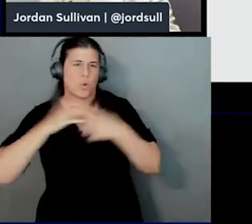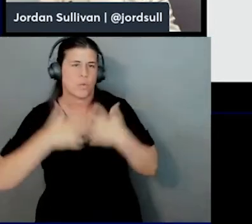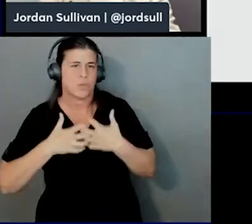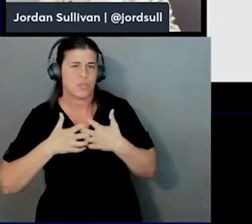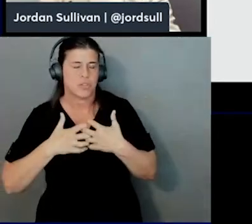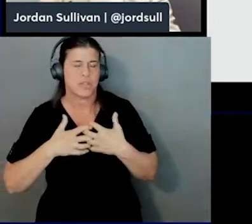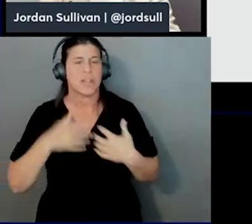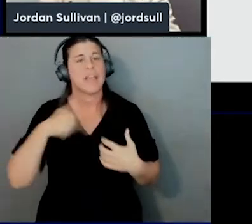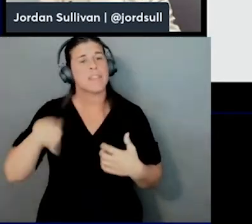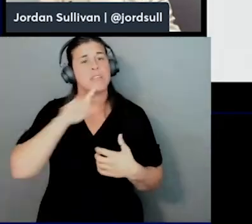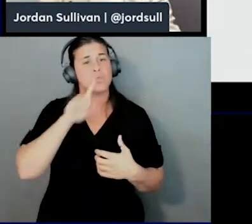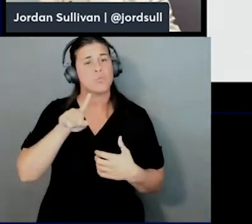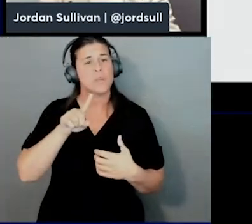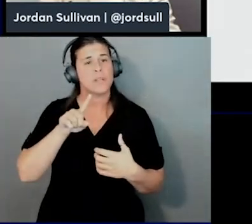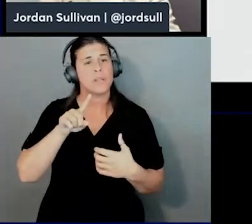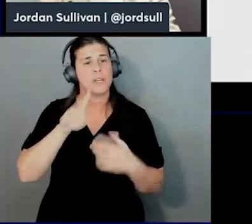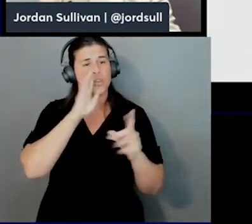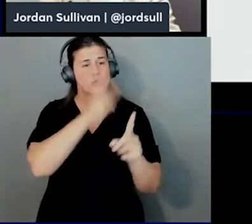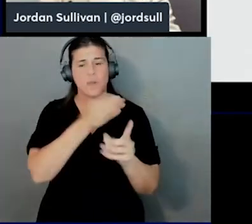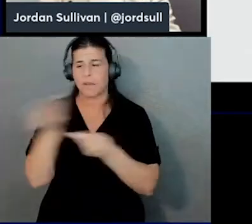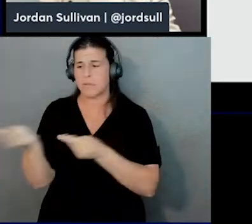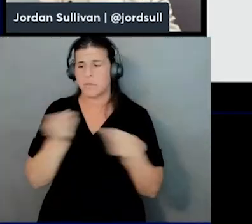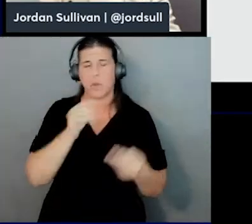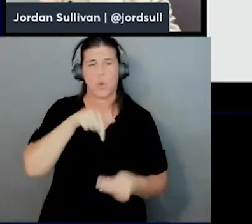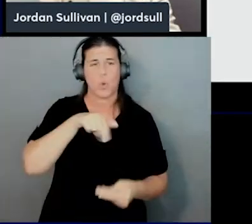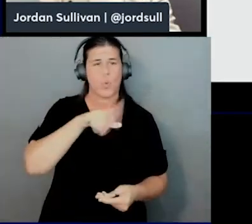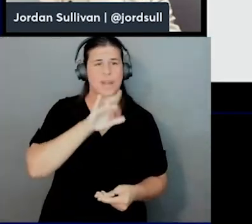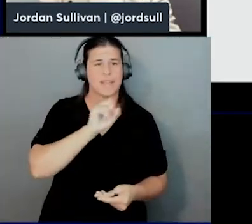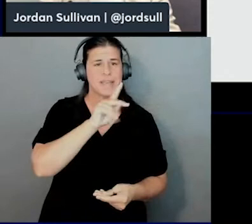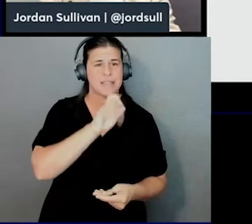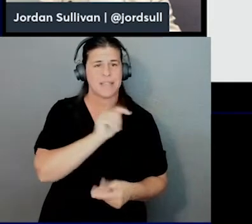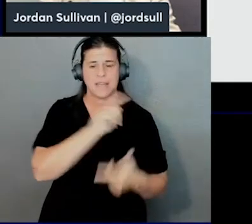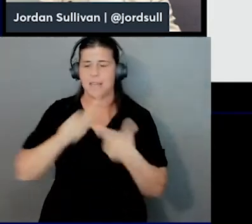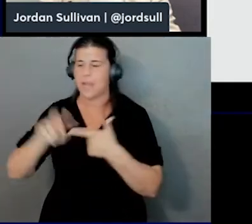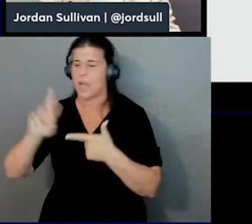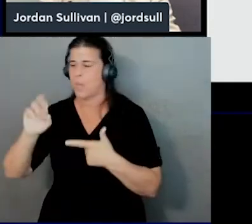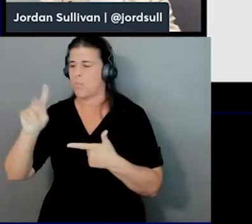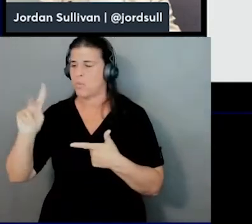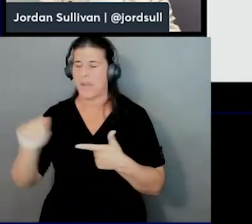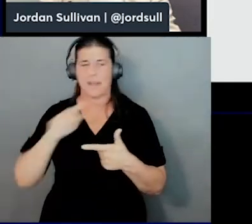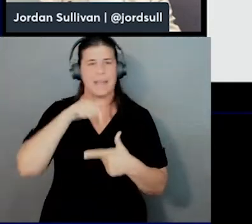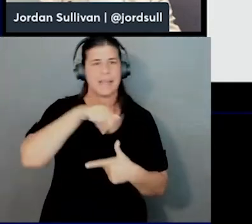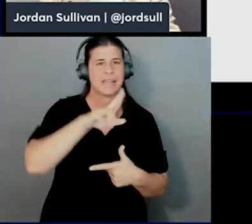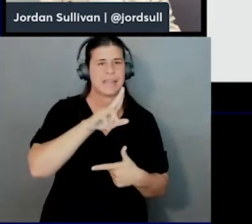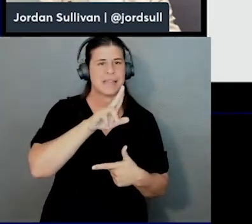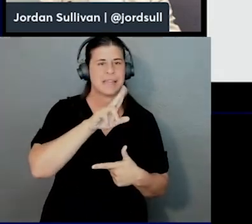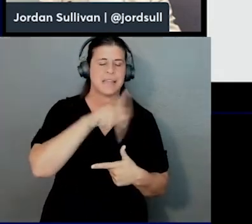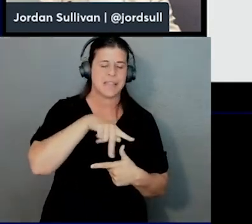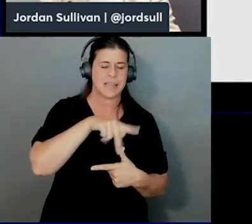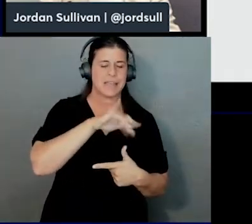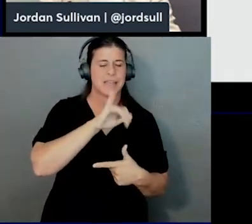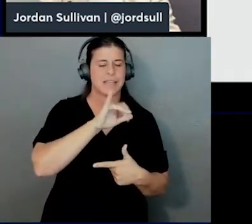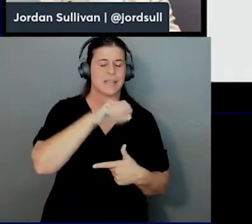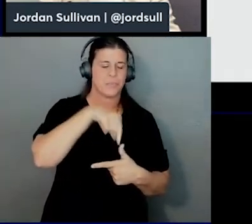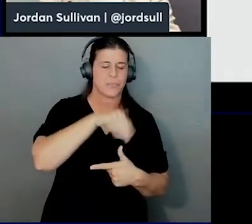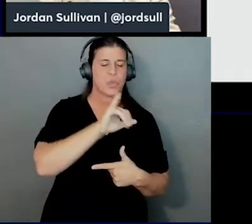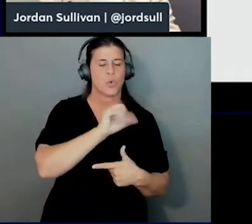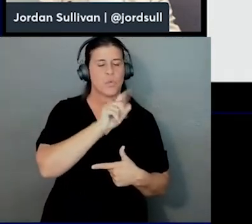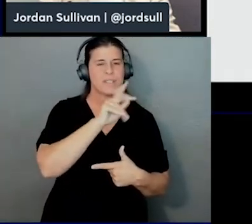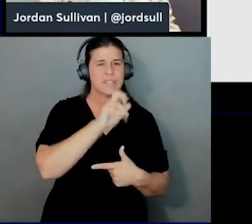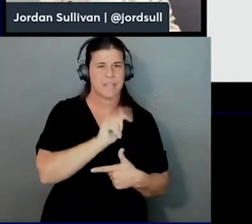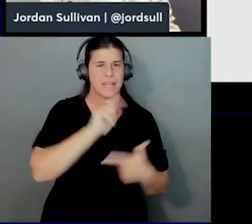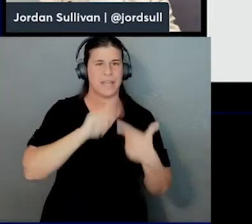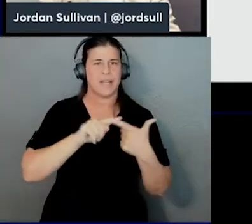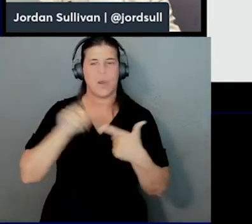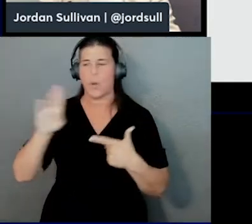basically direct mapping between Qiskit and Braket. So in Qiskit, we call this thing, this abstraction backends. In a Braket